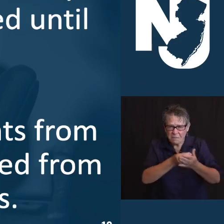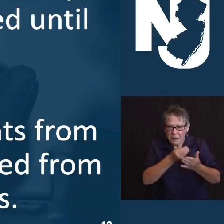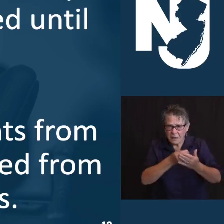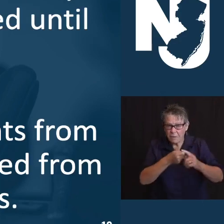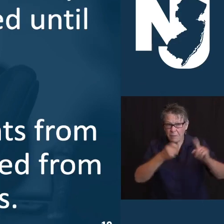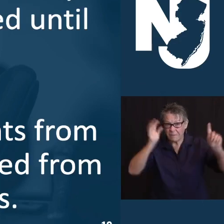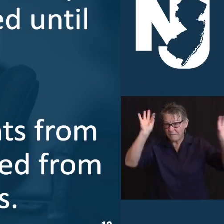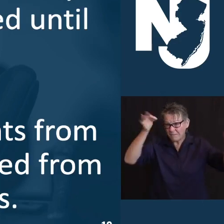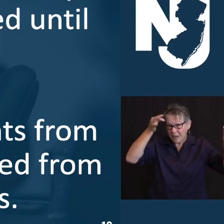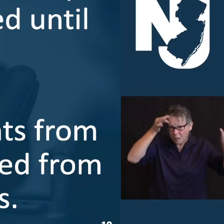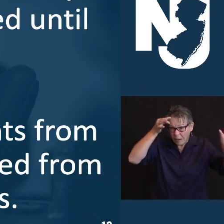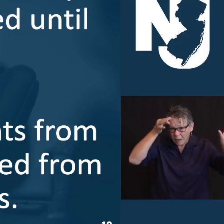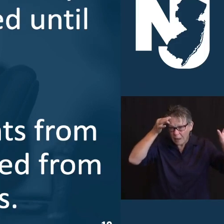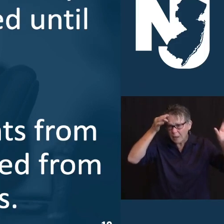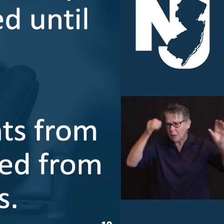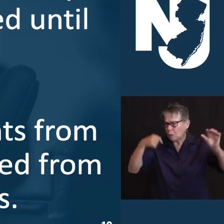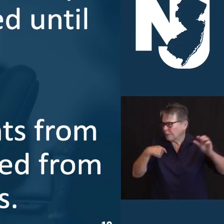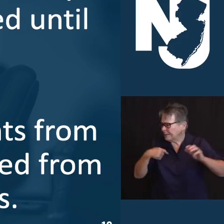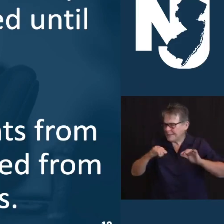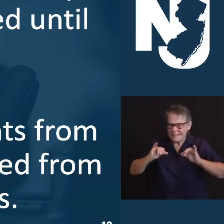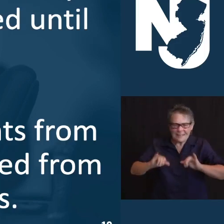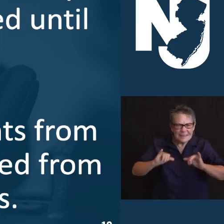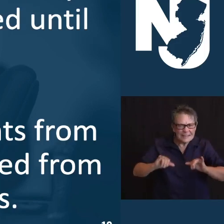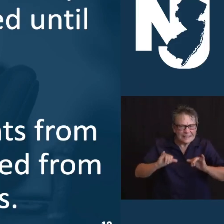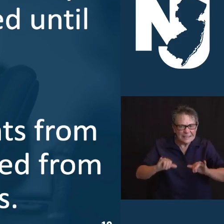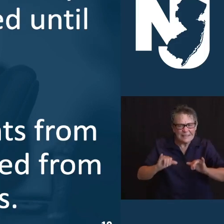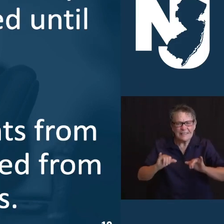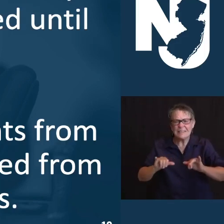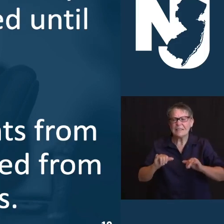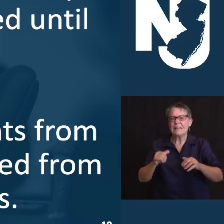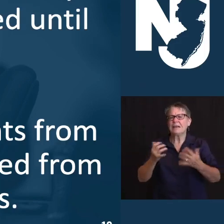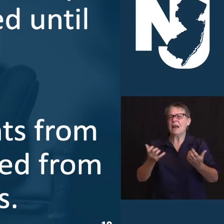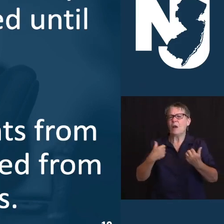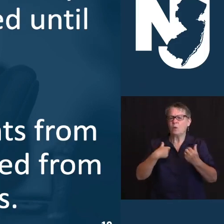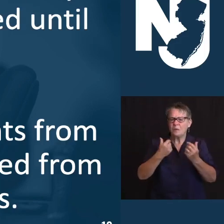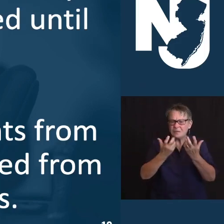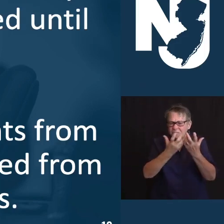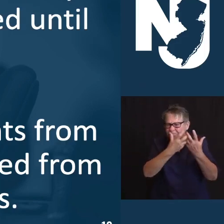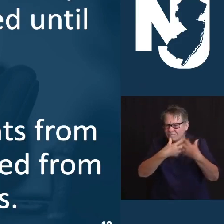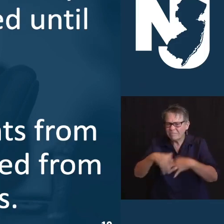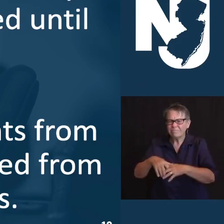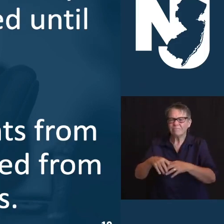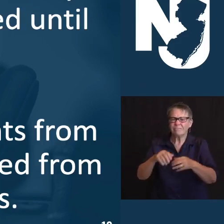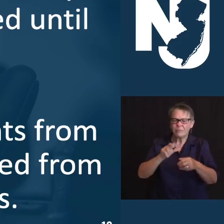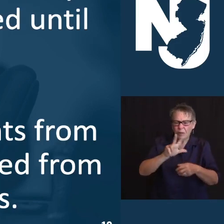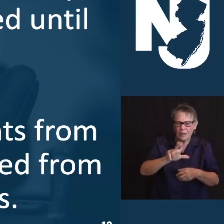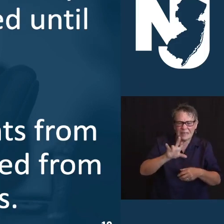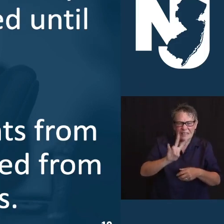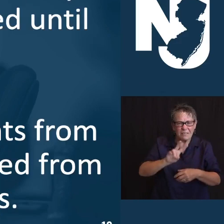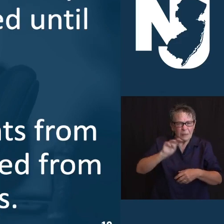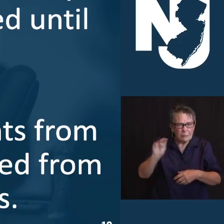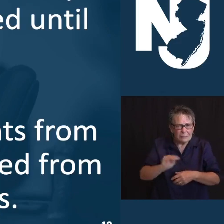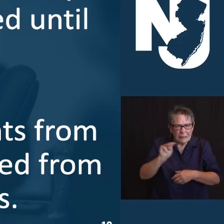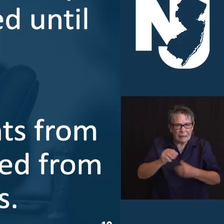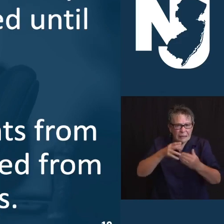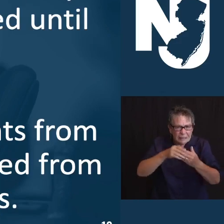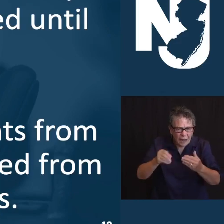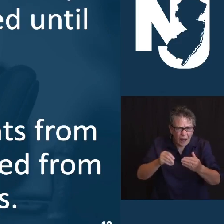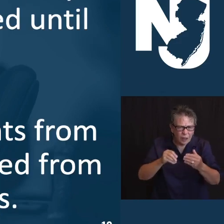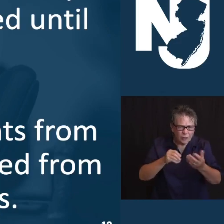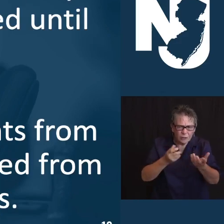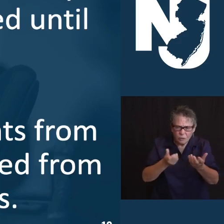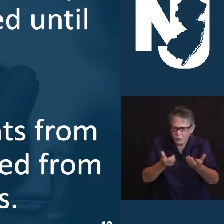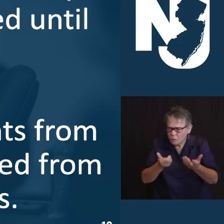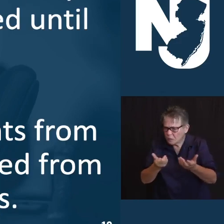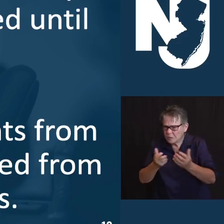or prospective investments into those 12 counties, everything from testing to other PPE and other matters. And we made